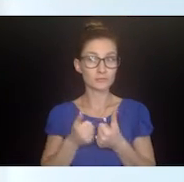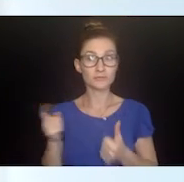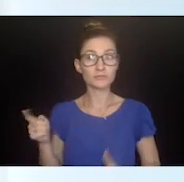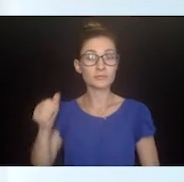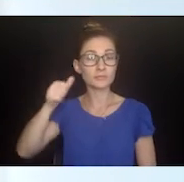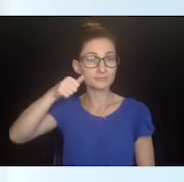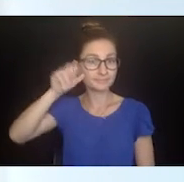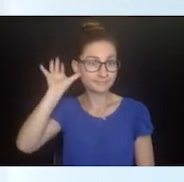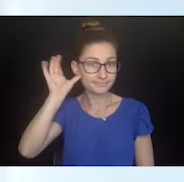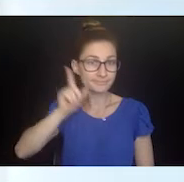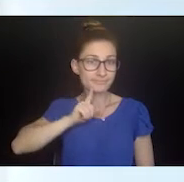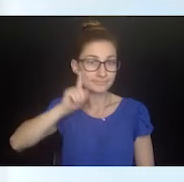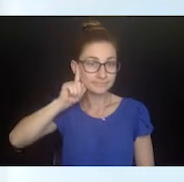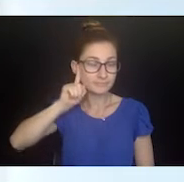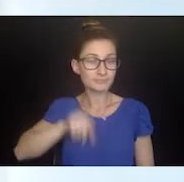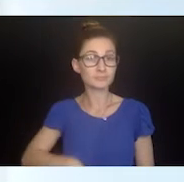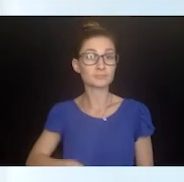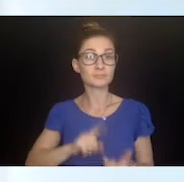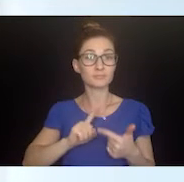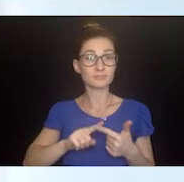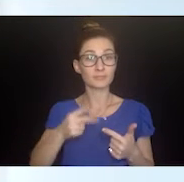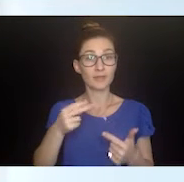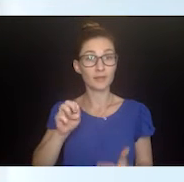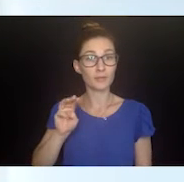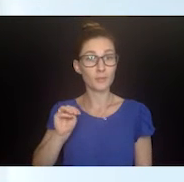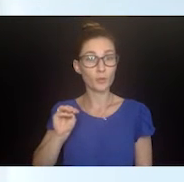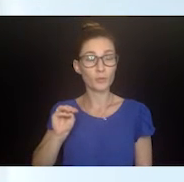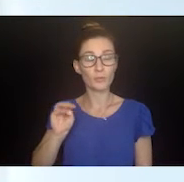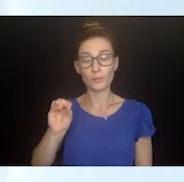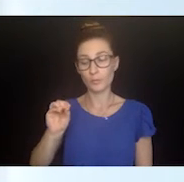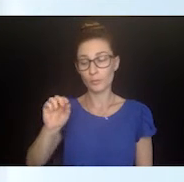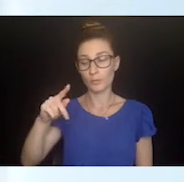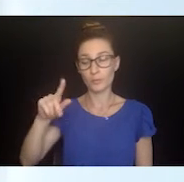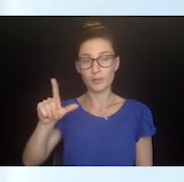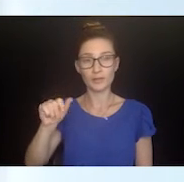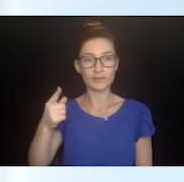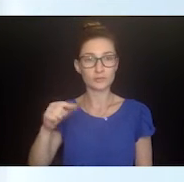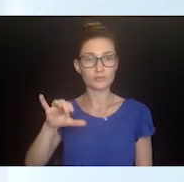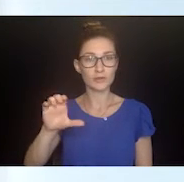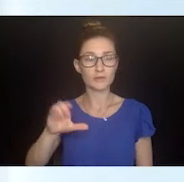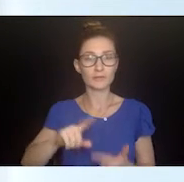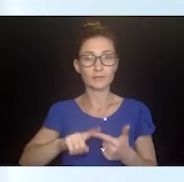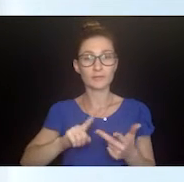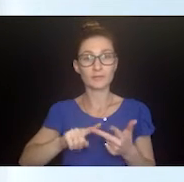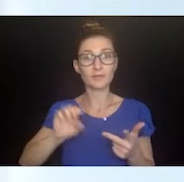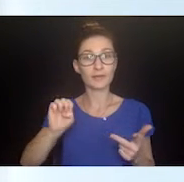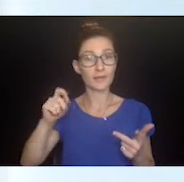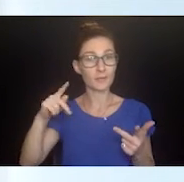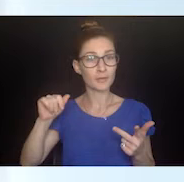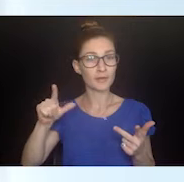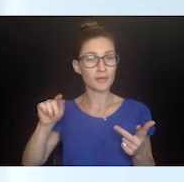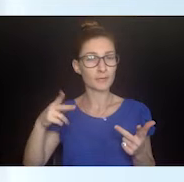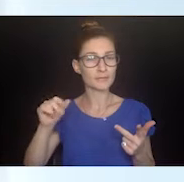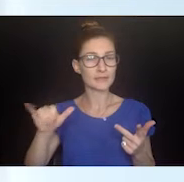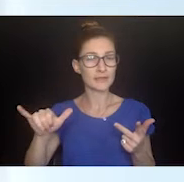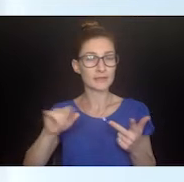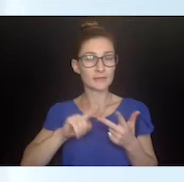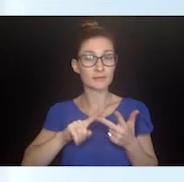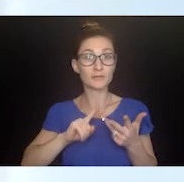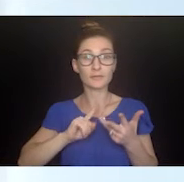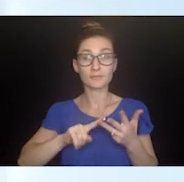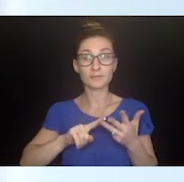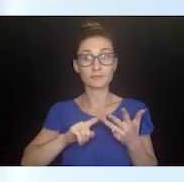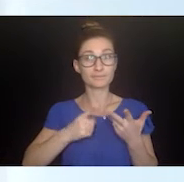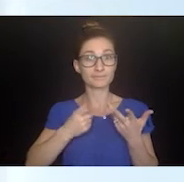He's profoundly deaf. He's hemiplegic. He's got epilepsy. He's globally